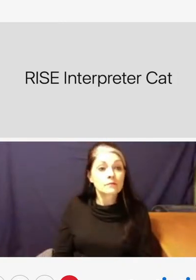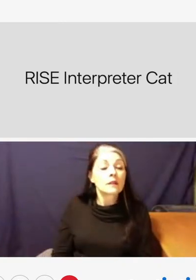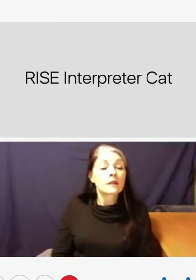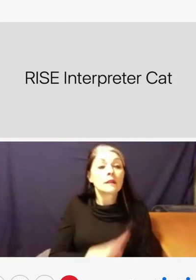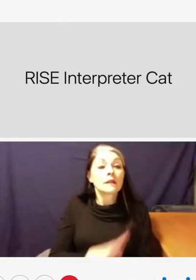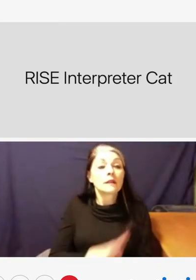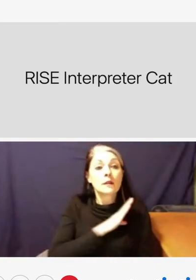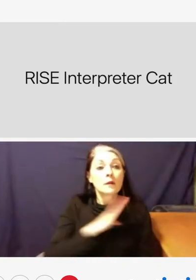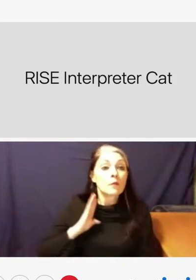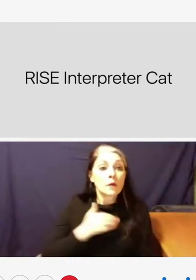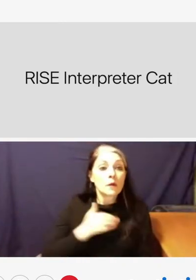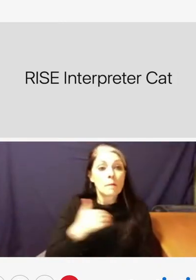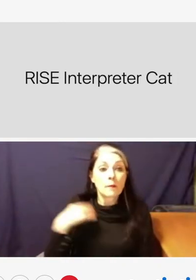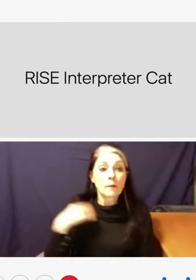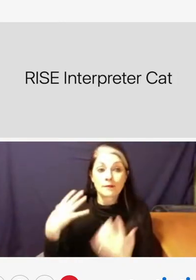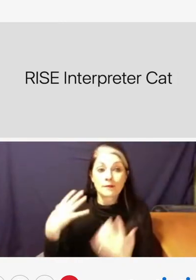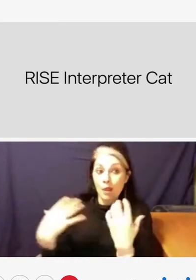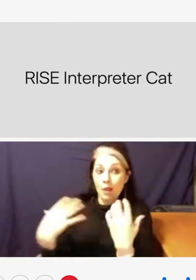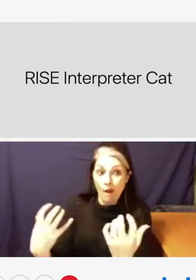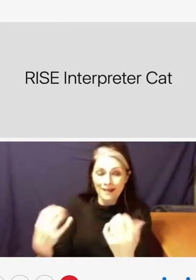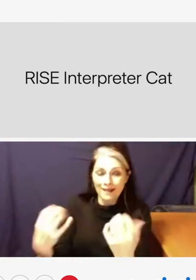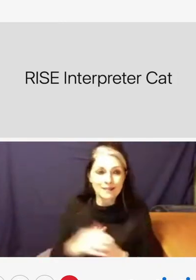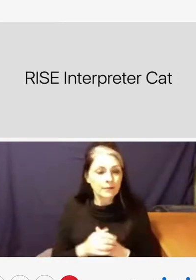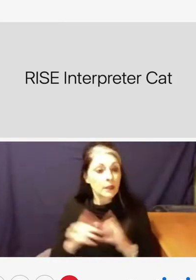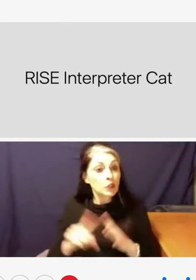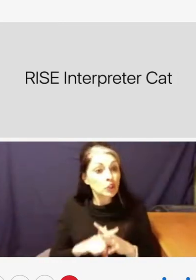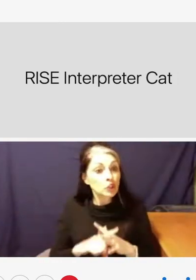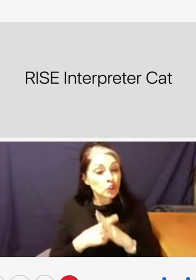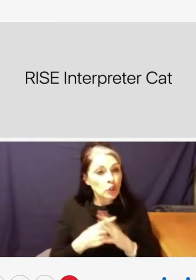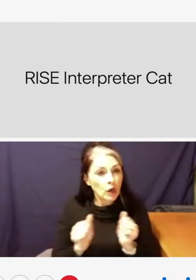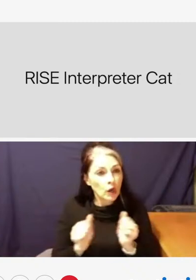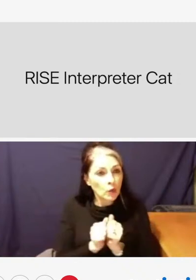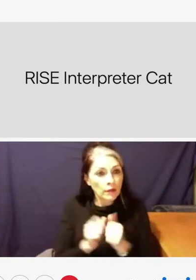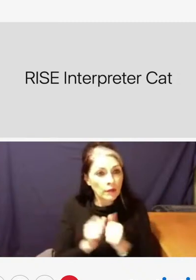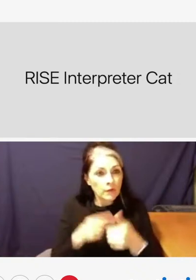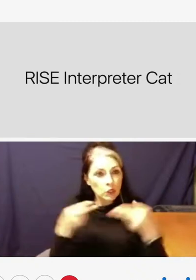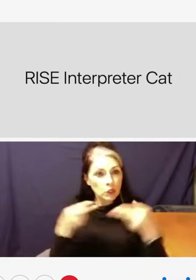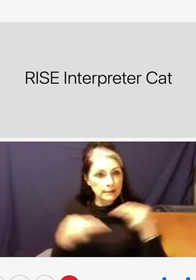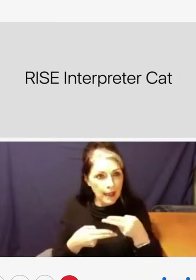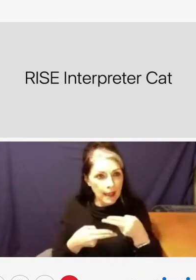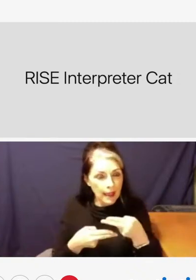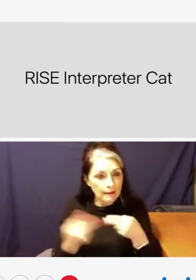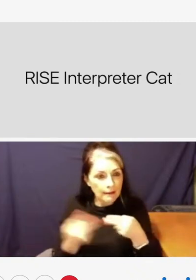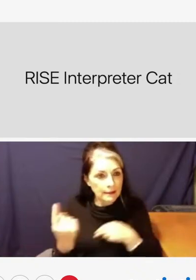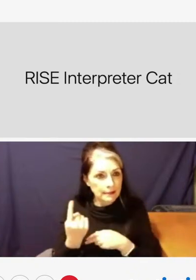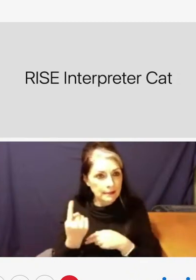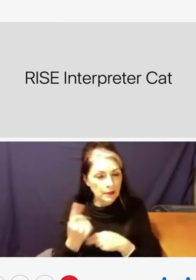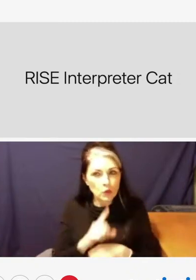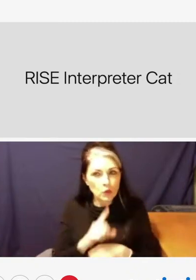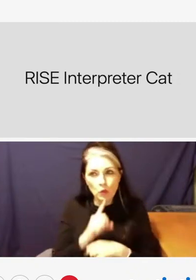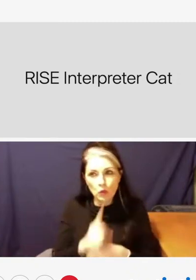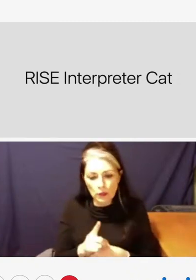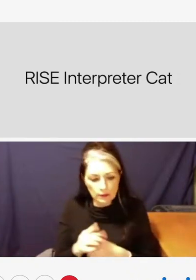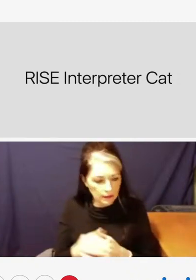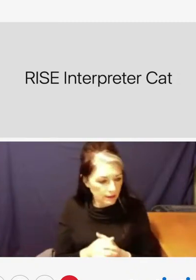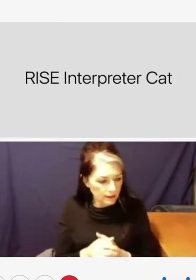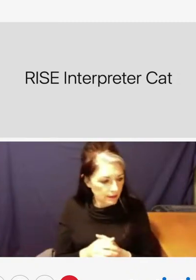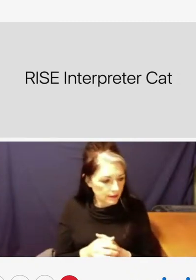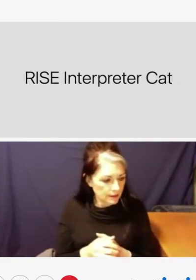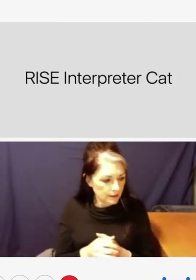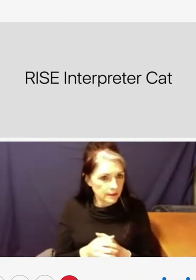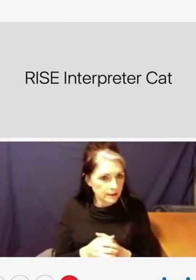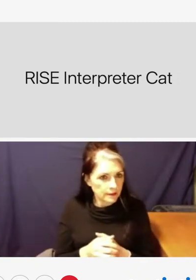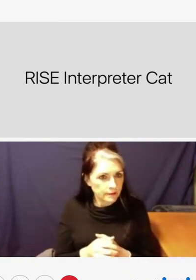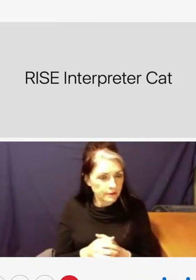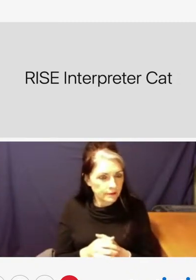know I wanted to start off with the the first slide and just something that really um really Thrills me and and